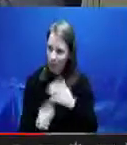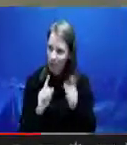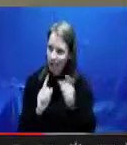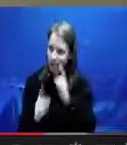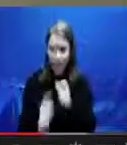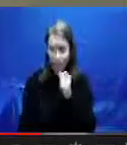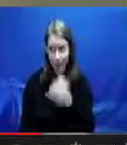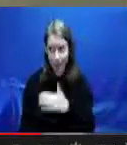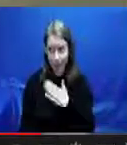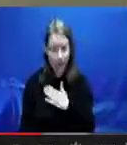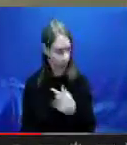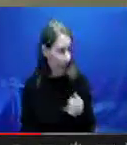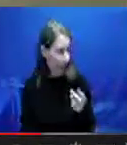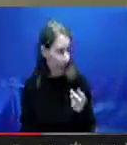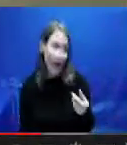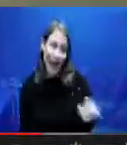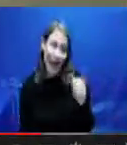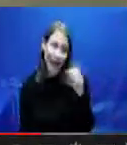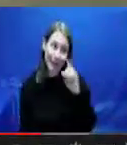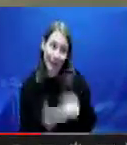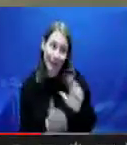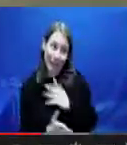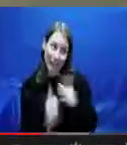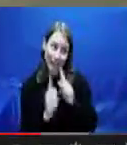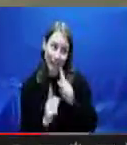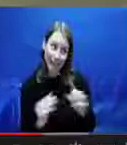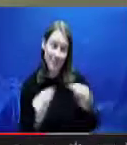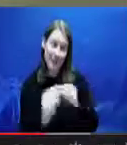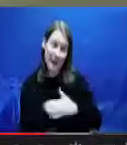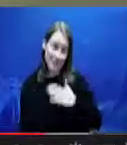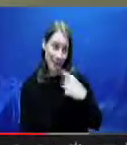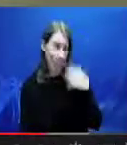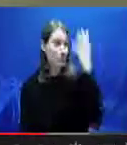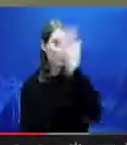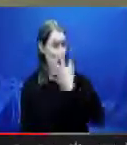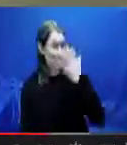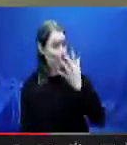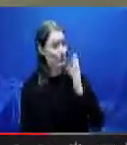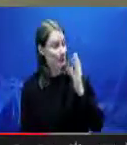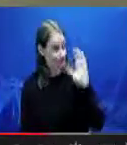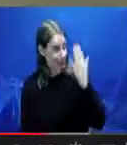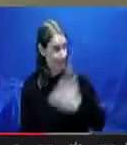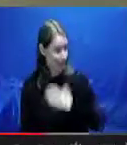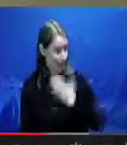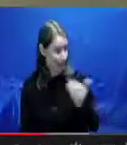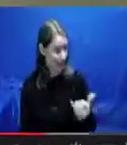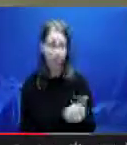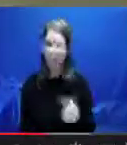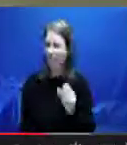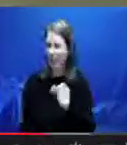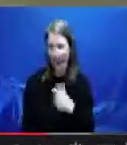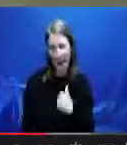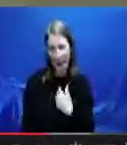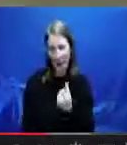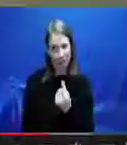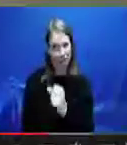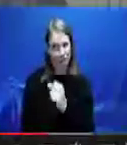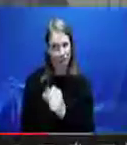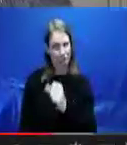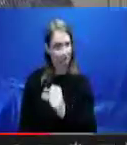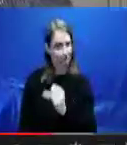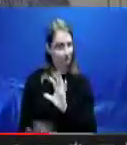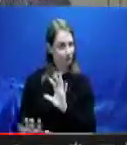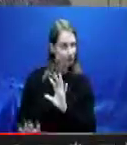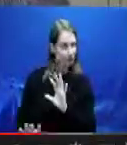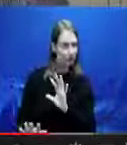happier now, I Right. have to say. I mean, it wasn't. Really are. I had the resistance, you know. I didn't really let my guard down.